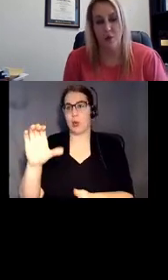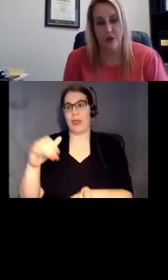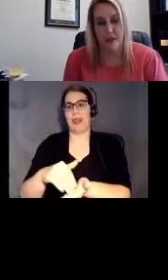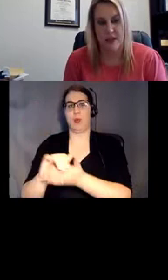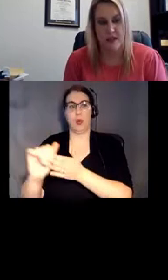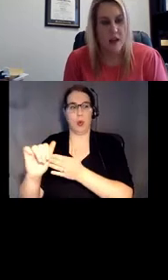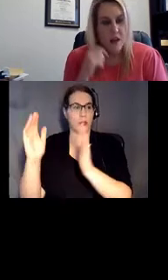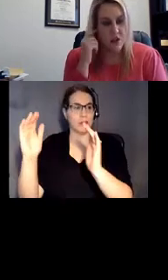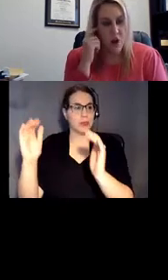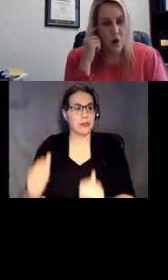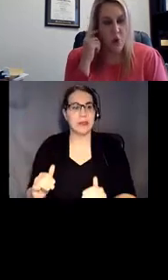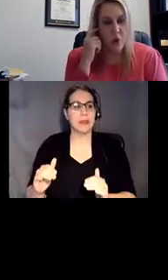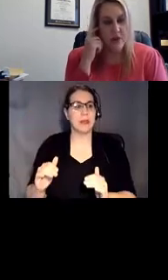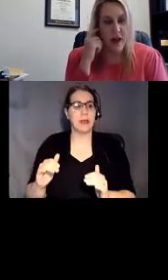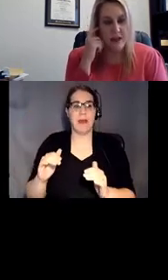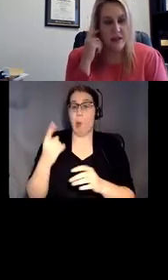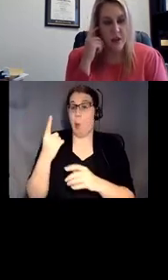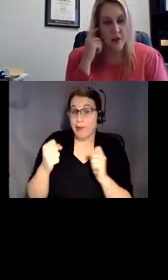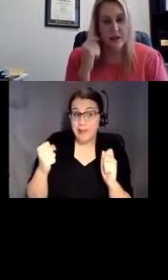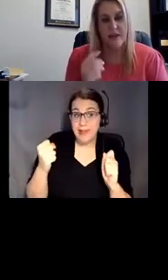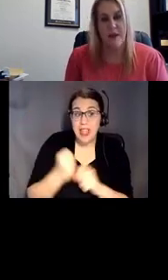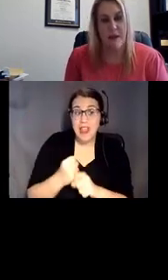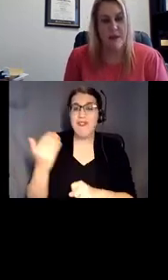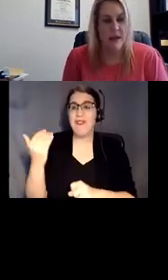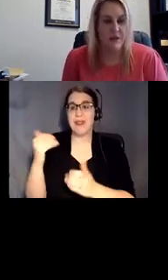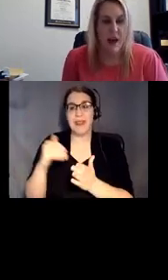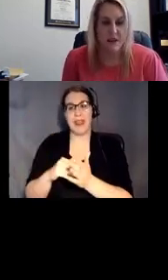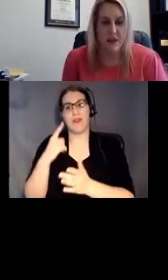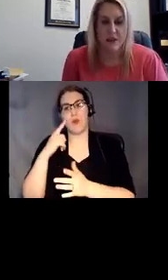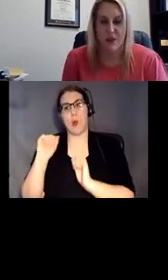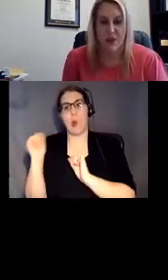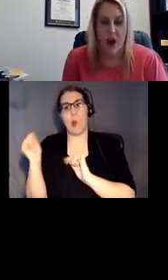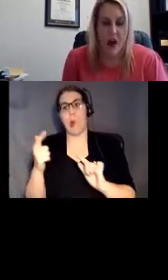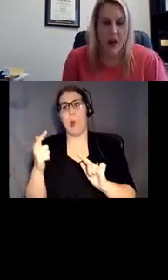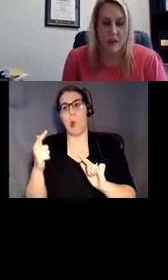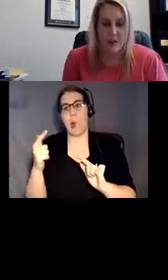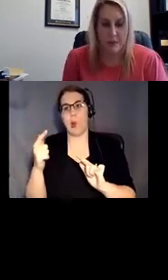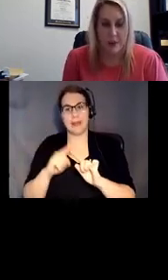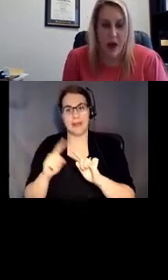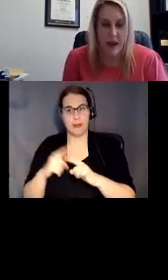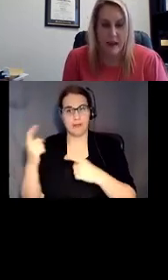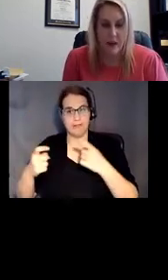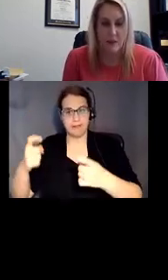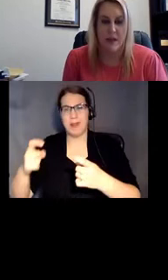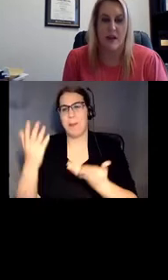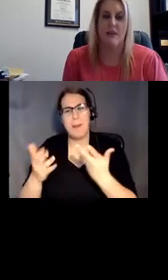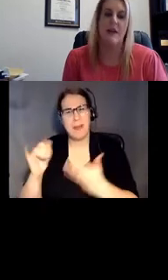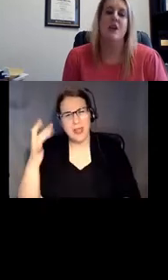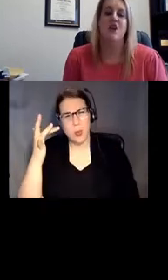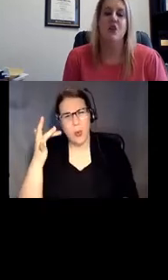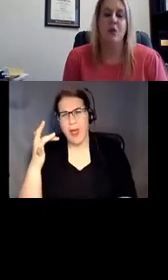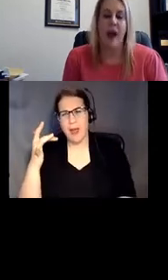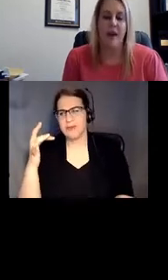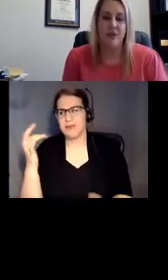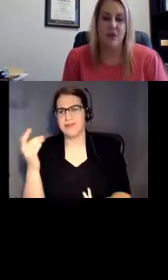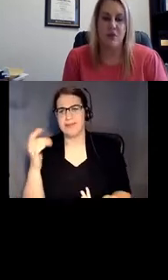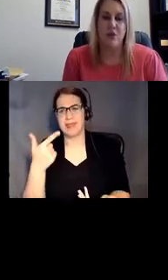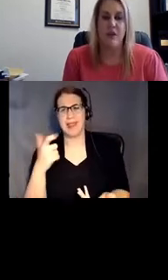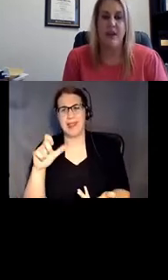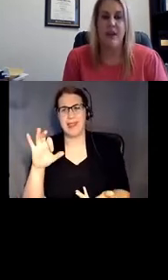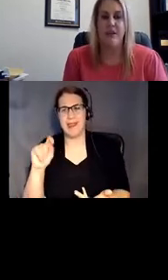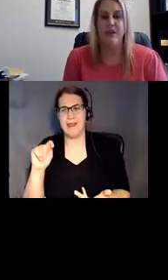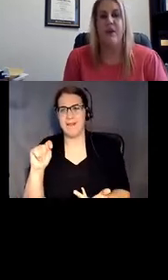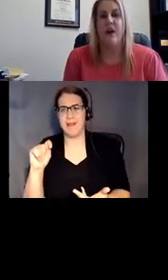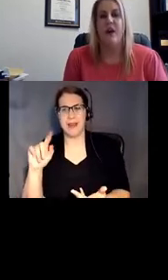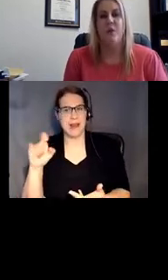from all sources. So that's another reason that maybe gift tax doesn't apply here, because you would have